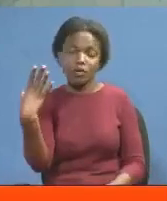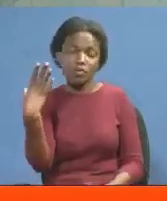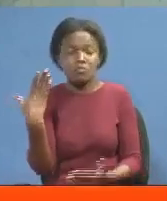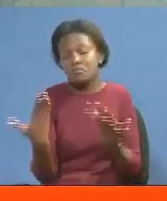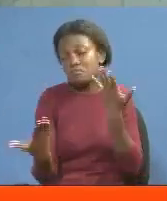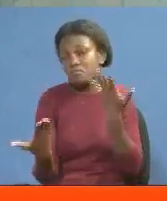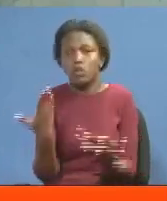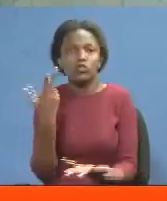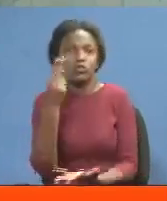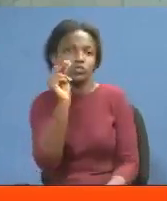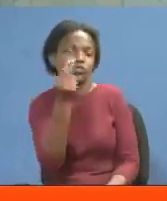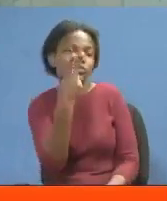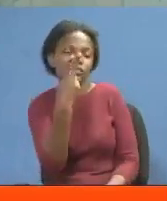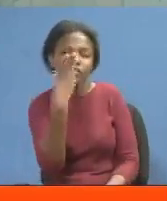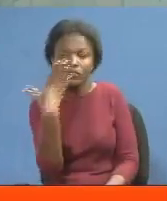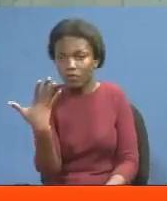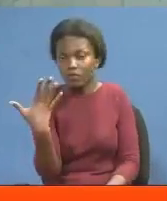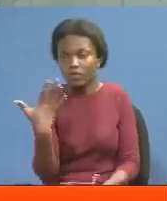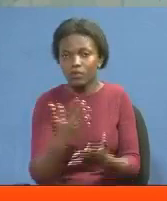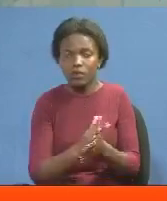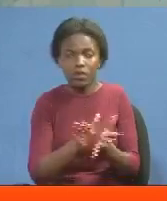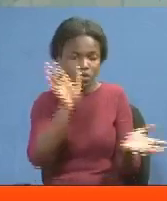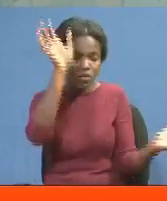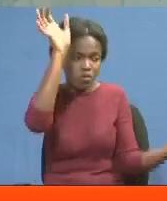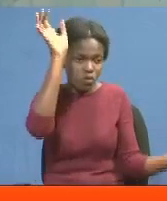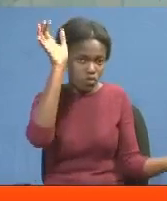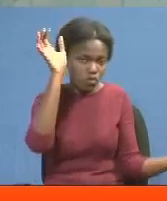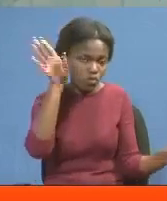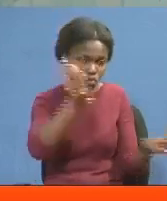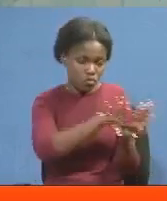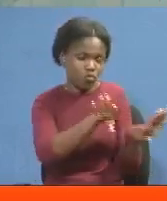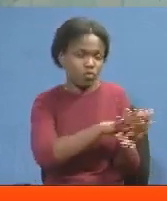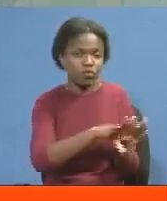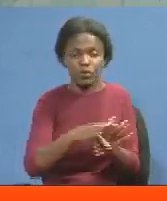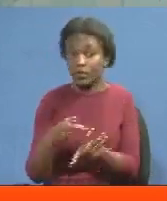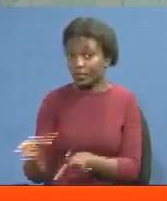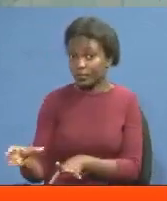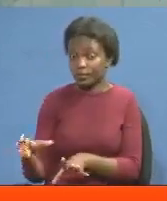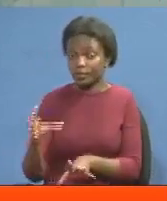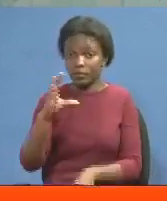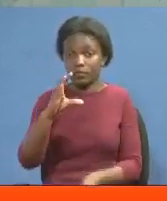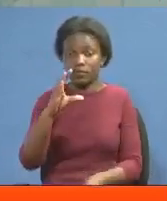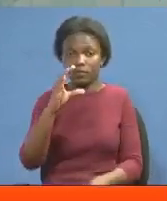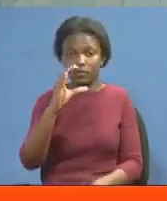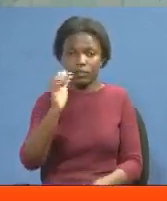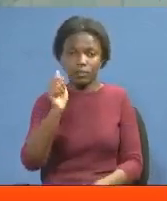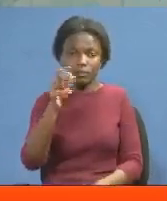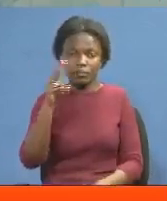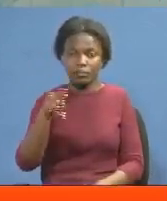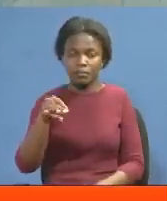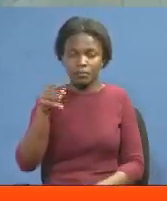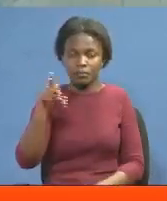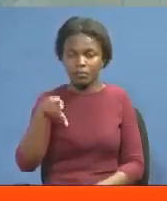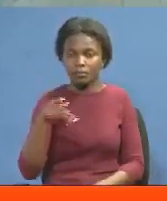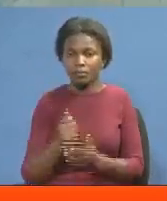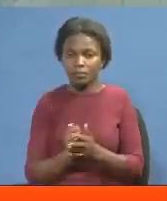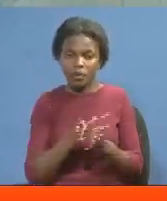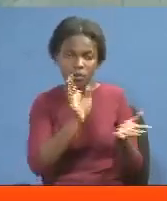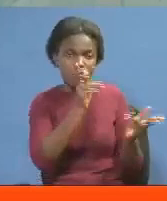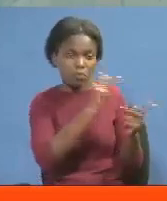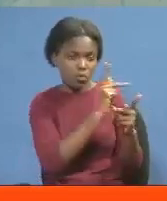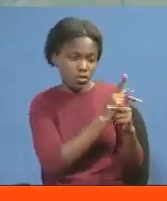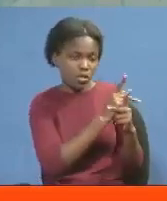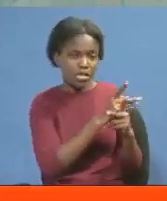Mm-hmm. That's when we should be thinking of closing these refugee camps. Mm-hmm. For now, we should be giving these people security. Mm-hmm. In fact, we need to protect